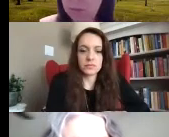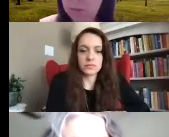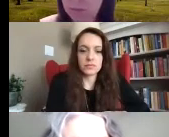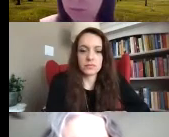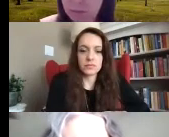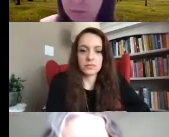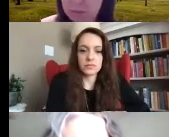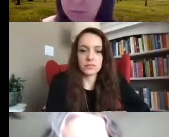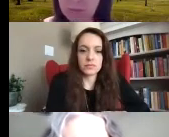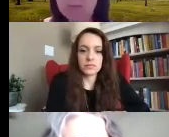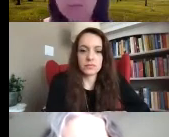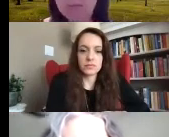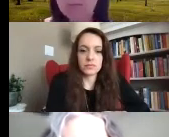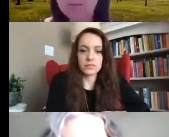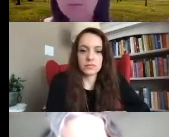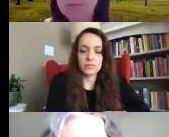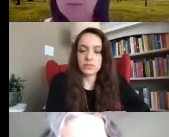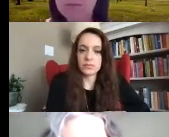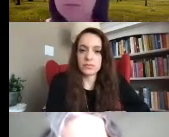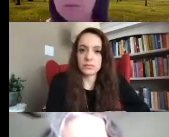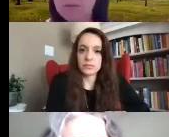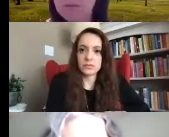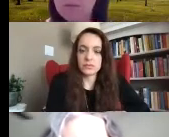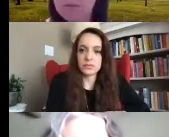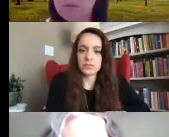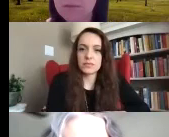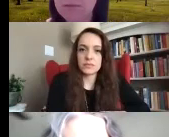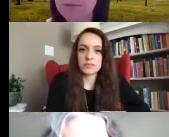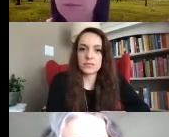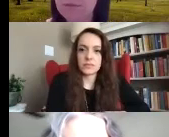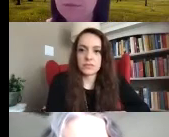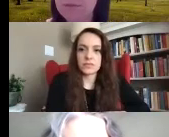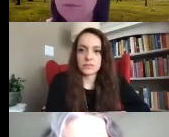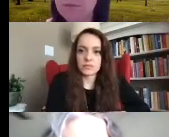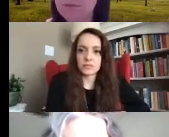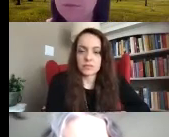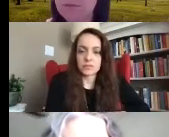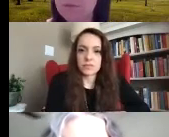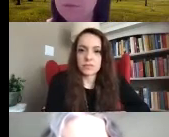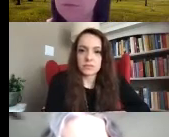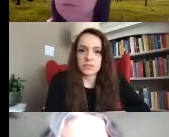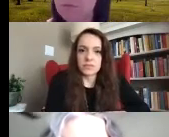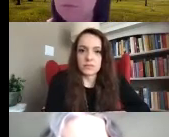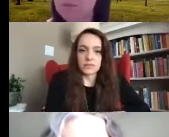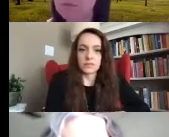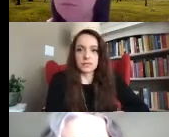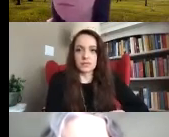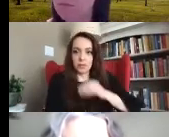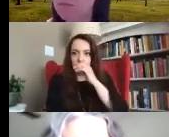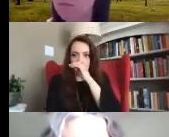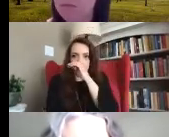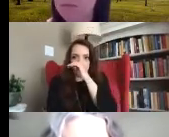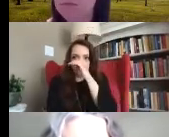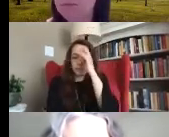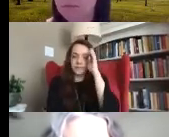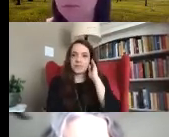you know, I guess I'm saying, I was so impressed and taken by that. And he told me, he said, I don't know